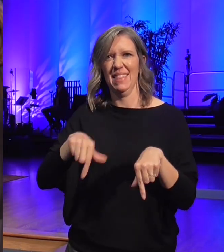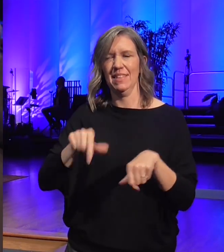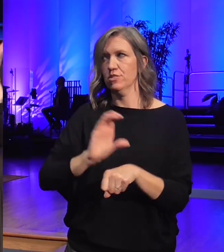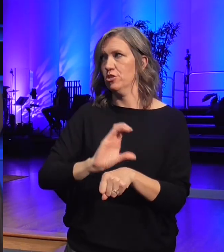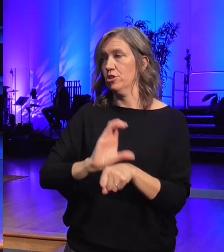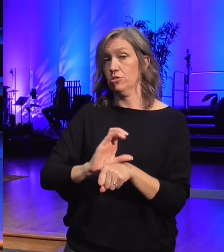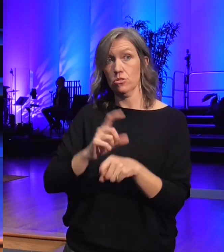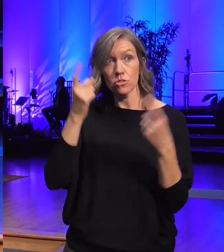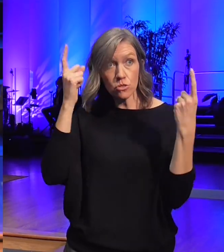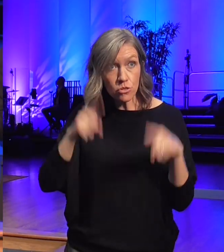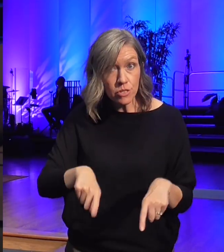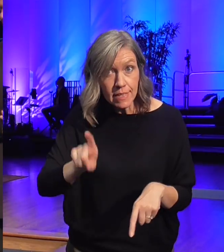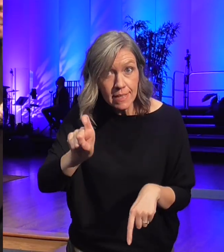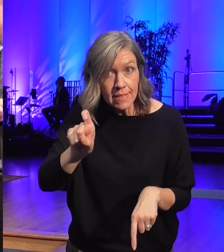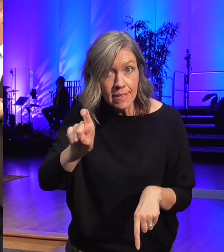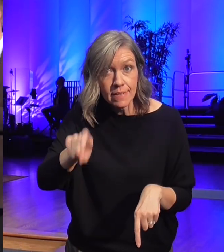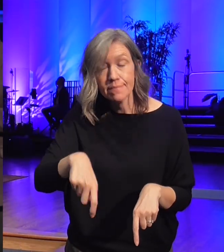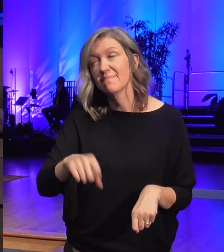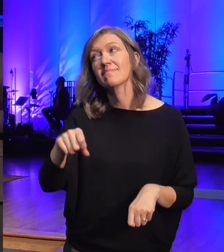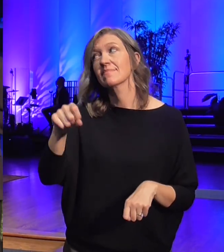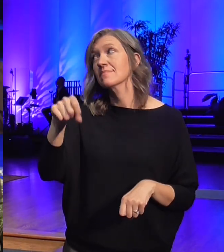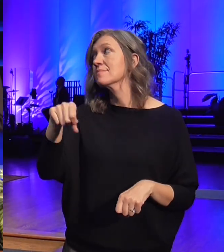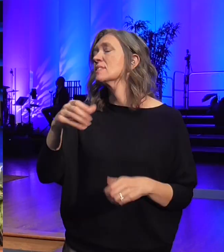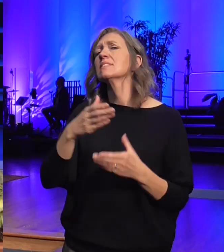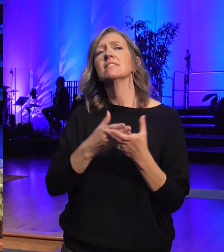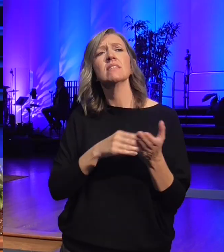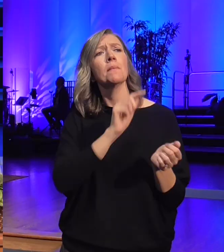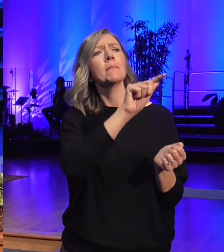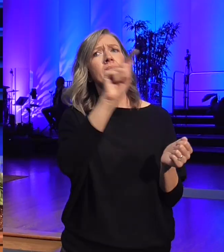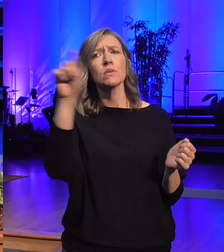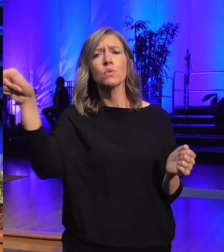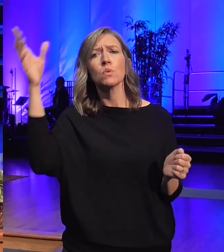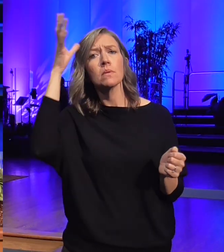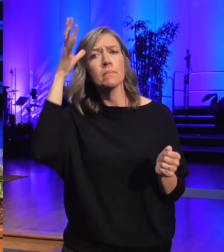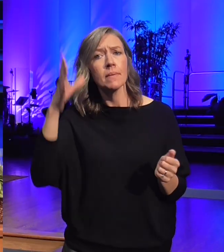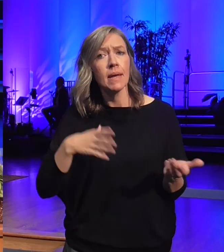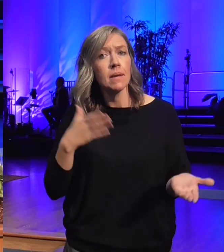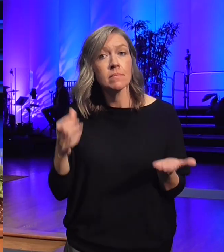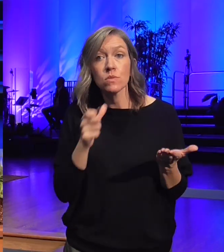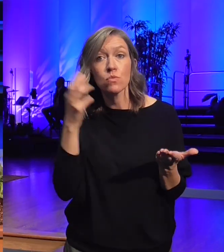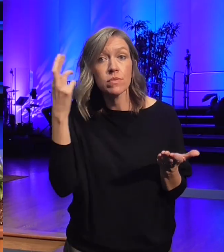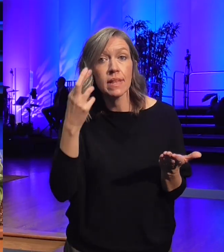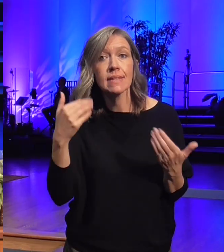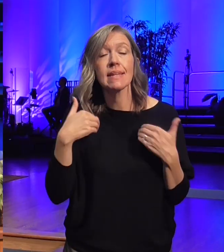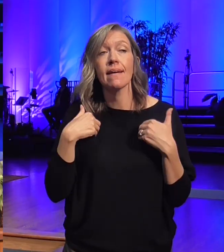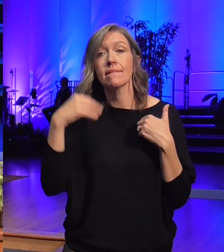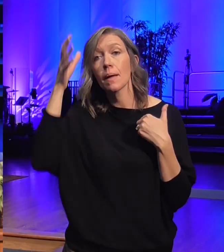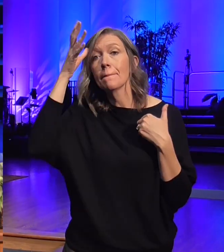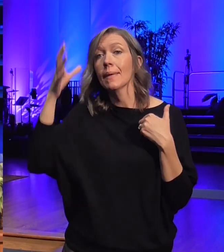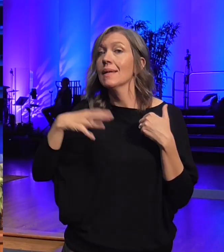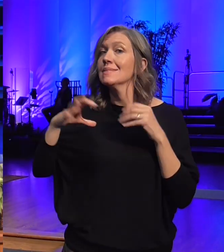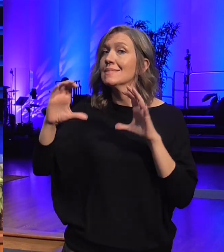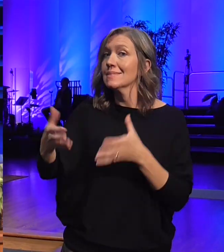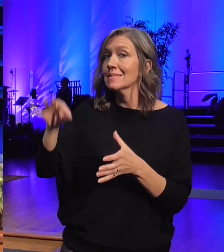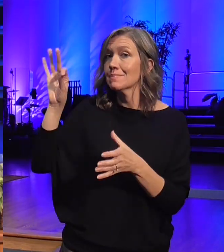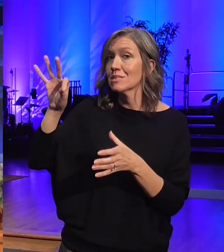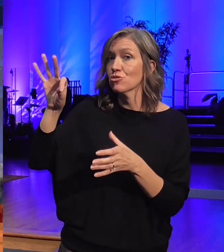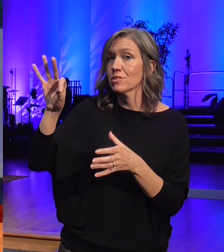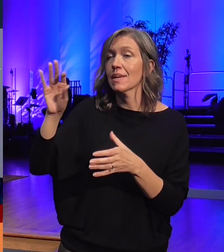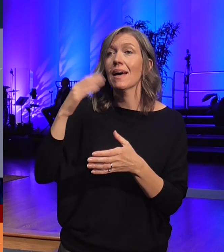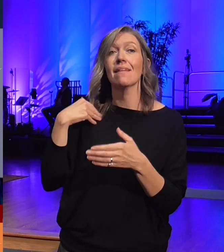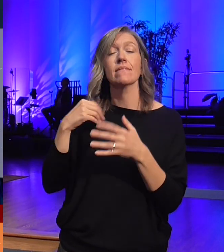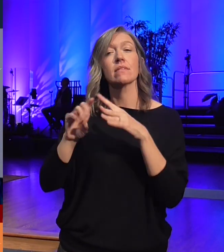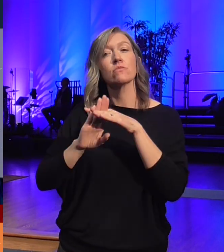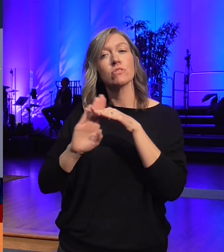ladies? Yes, we do. And some of you men may not realize we have an amazing men's ministry, and they are doing a retreat